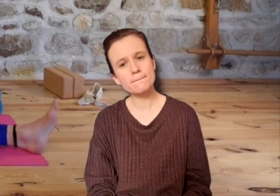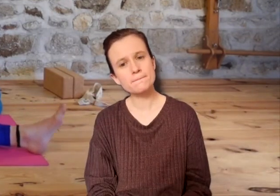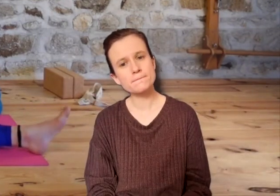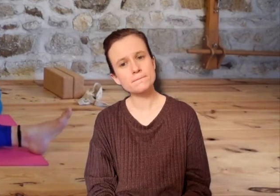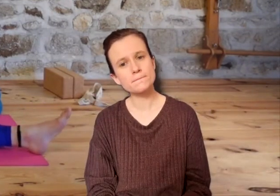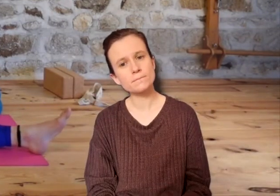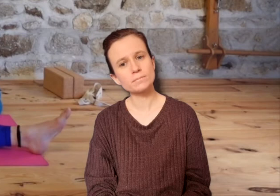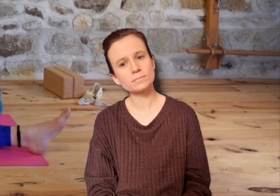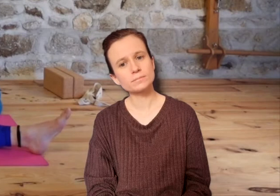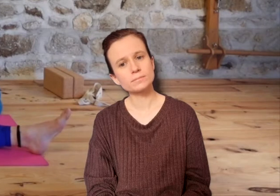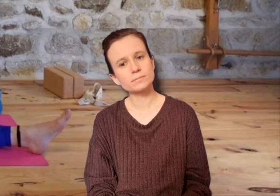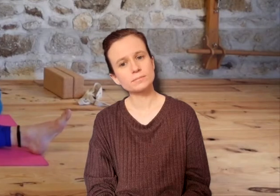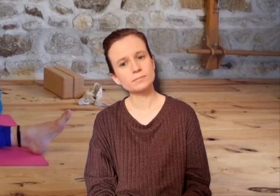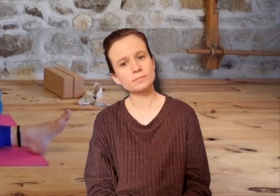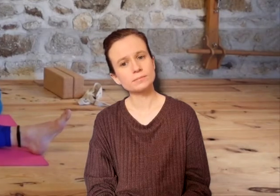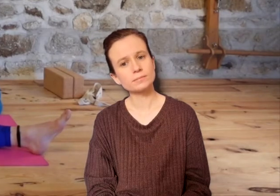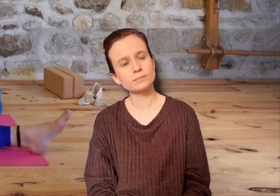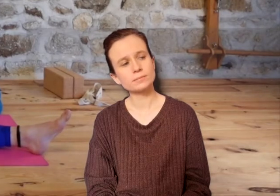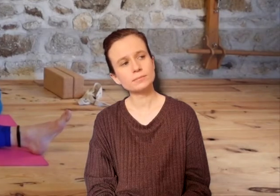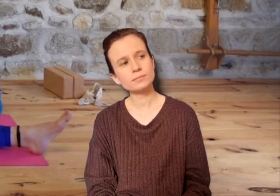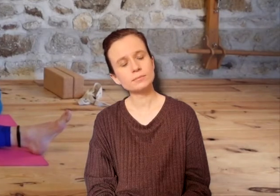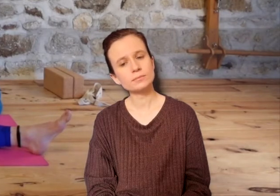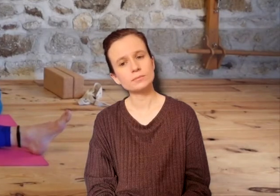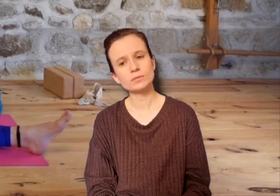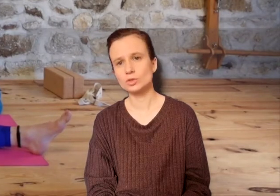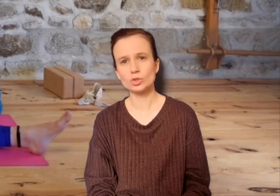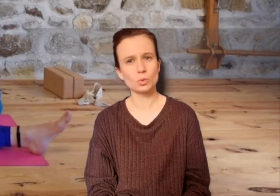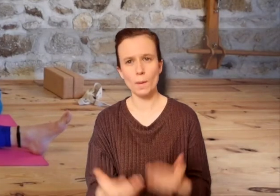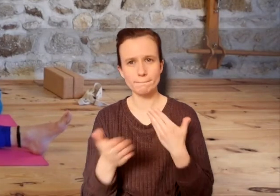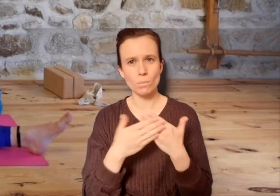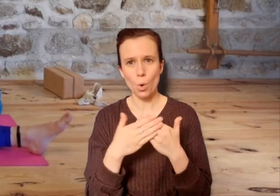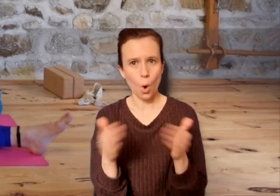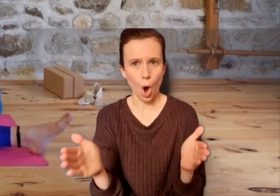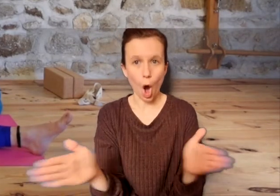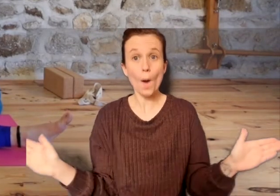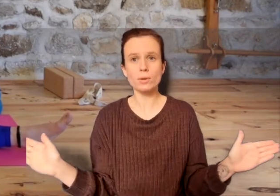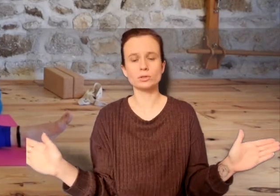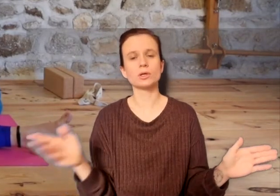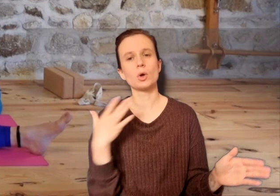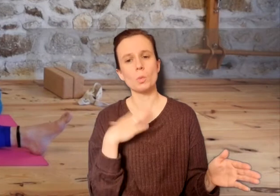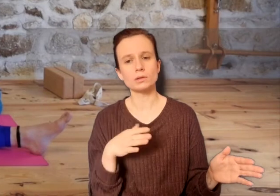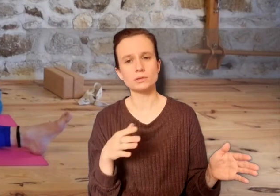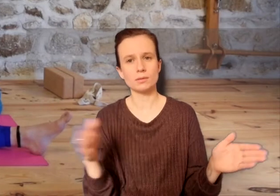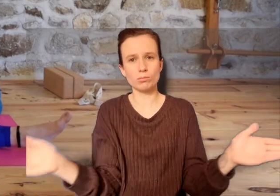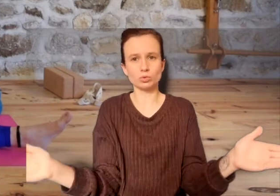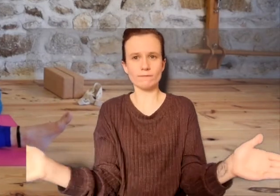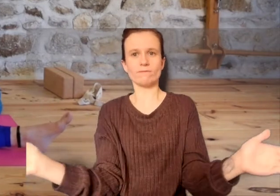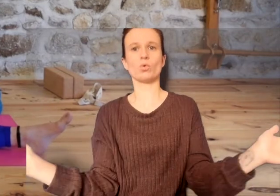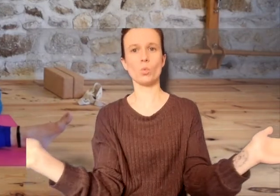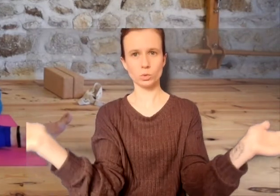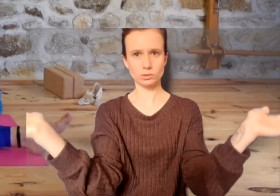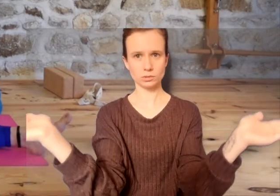just shift my hips a little bit more forward. Now in doing that, I'm not trying to open my legs more. What